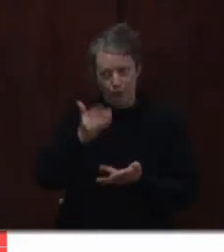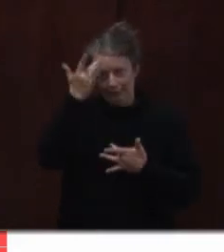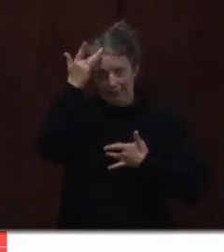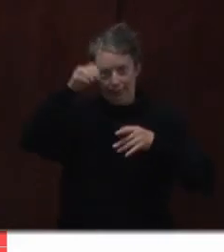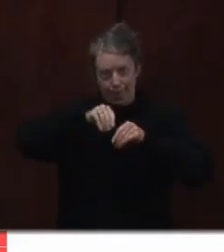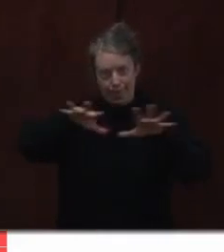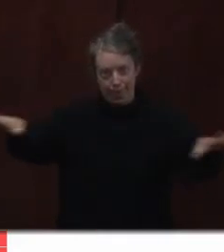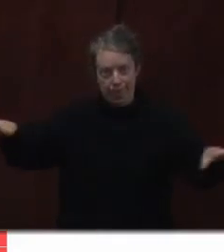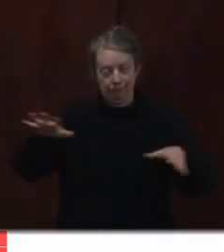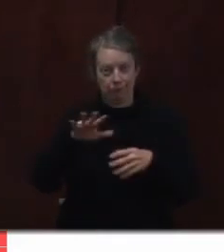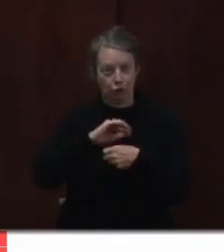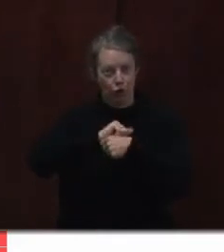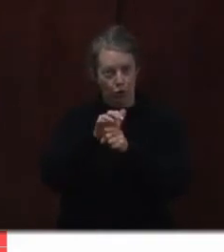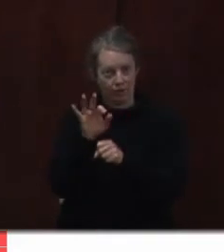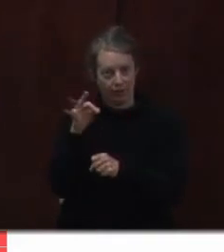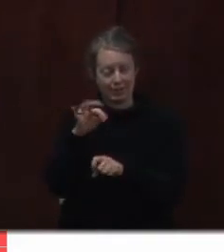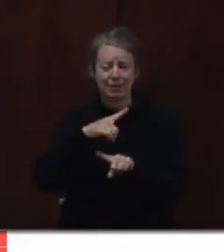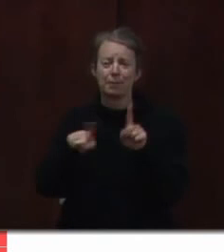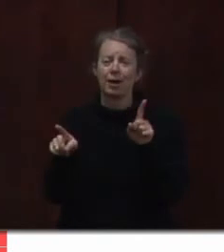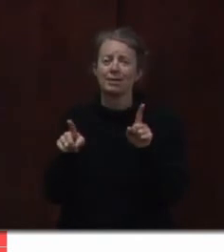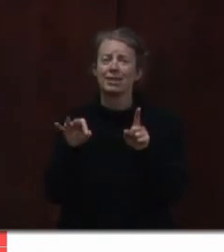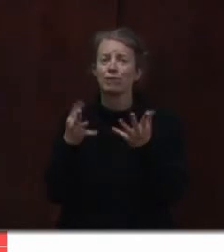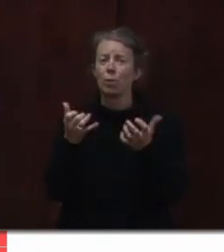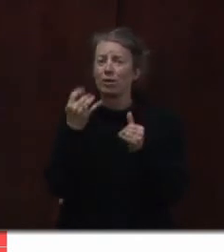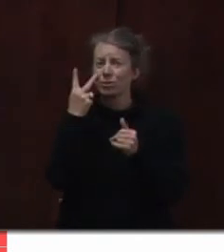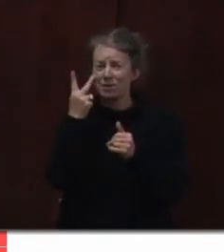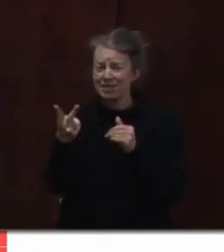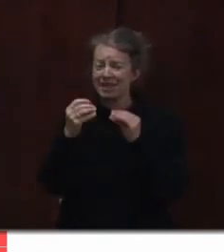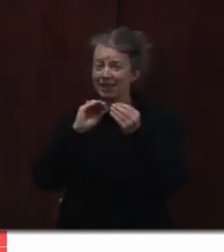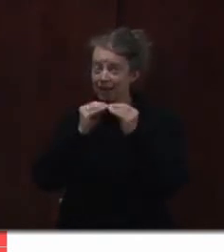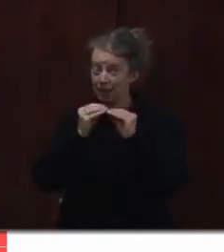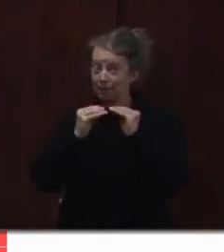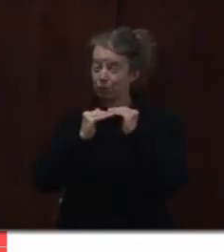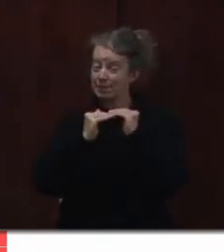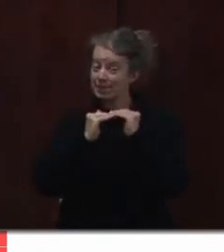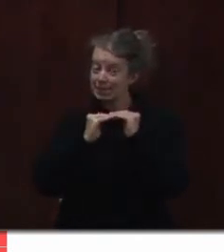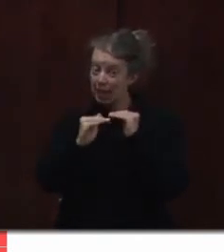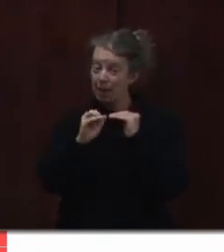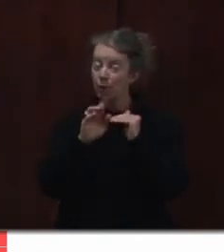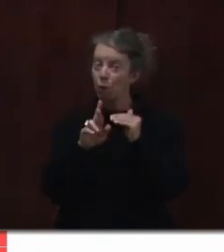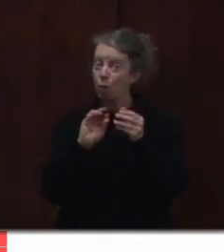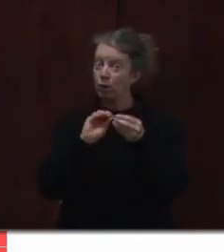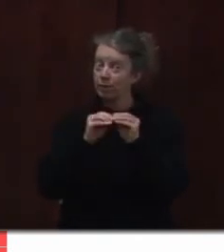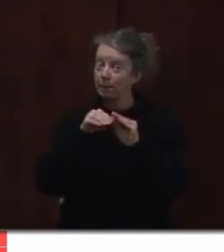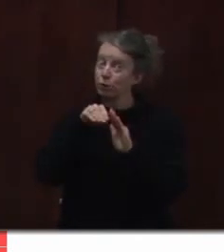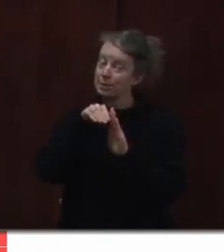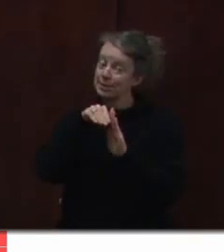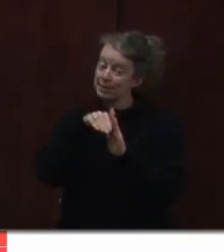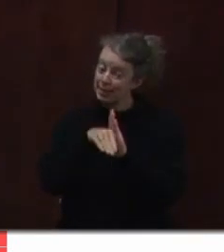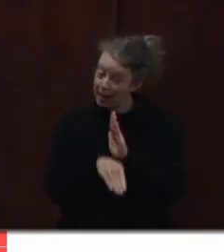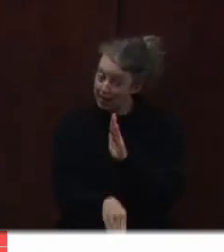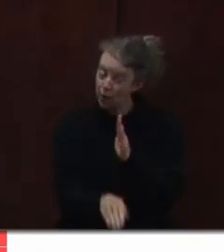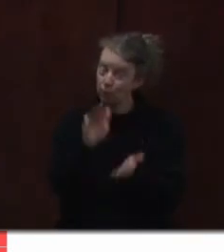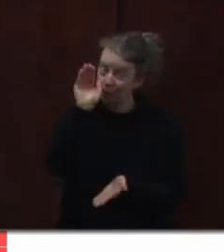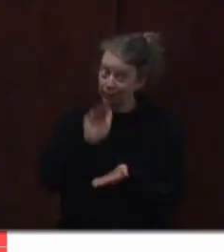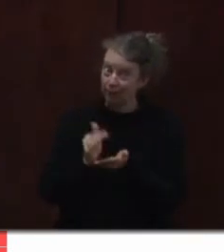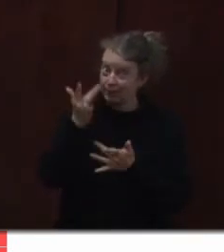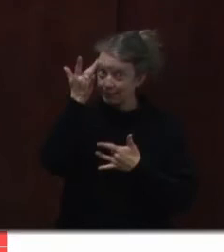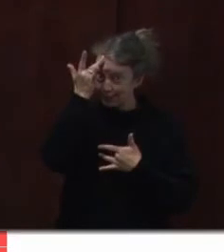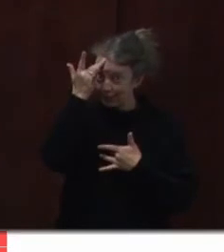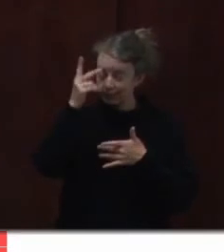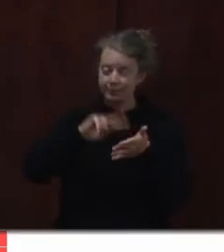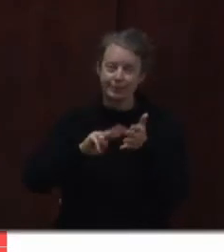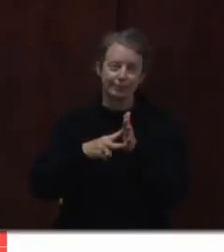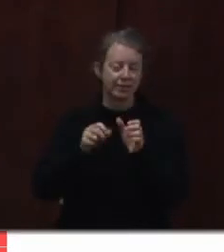see these trends stay or continue to decline, then we have to continue to do